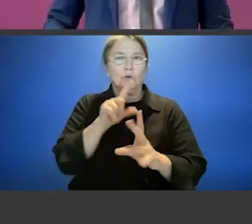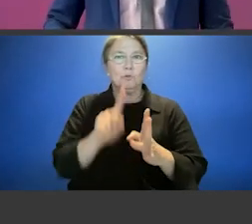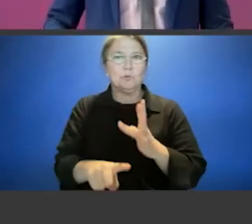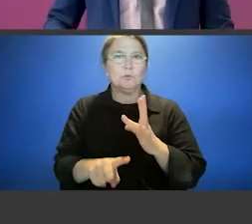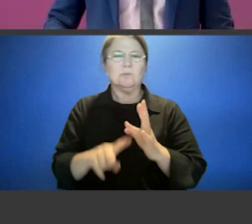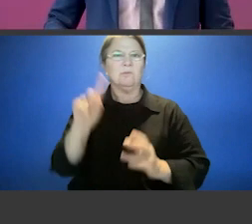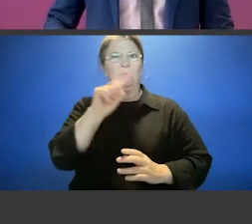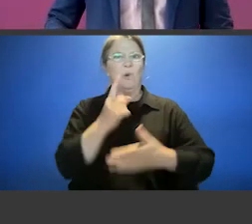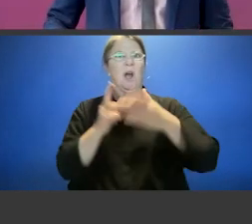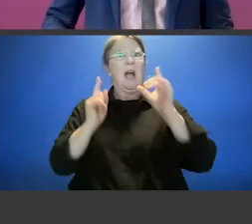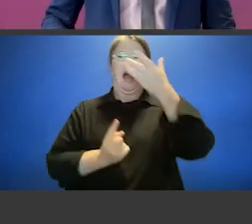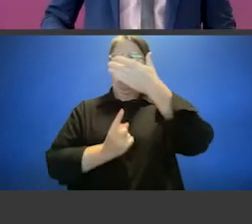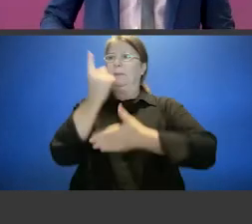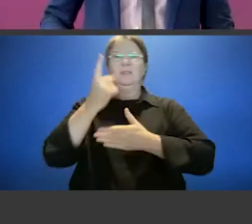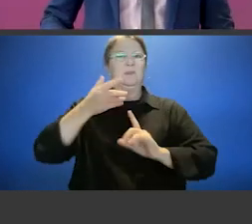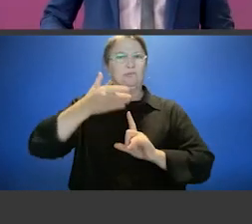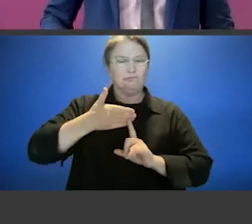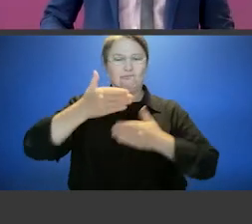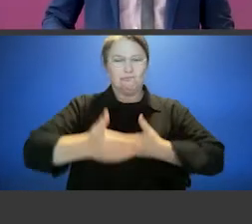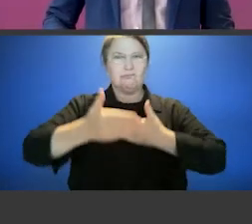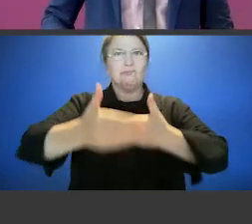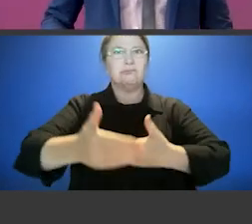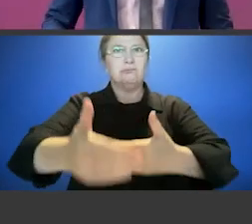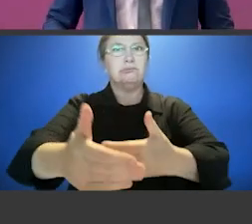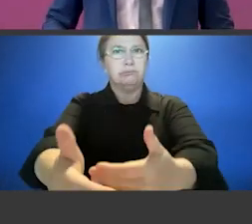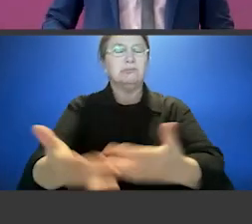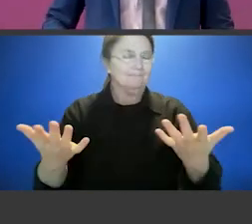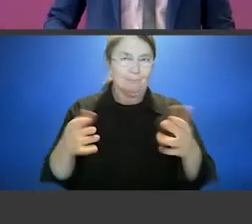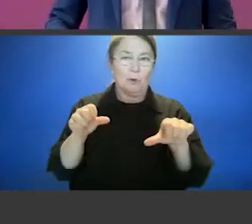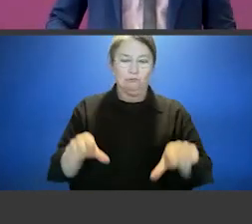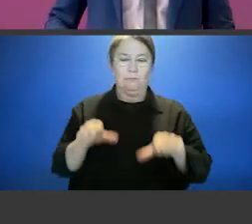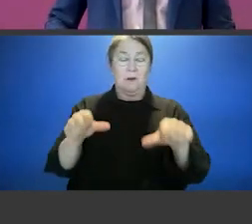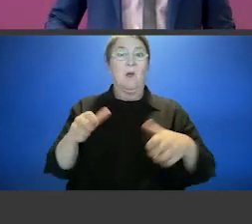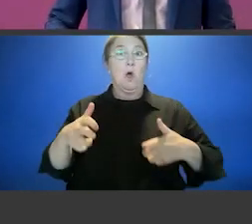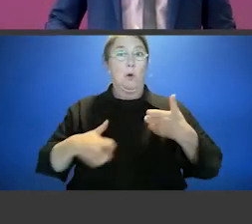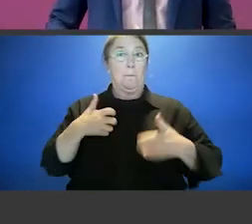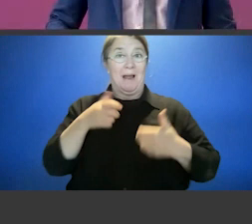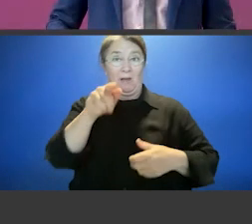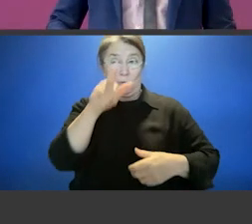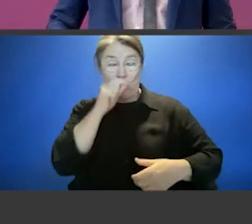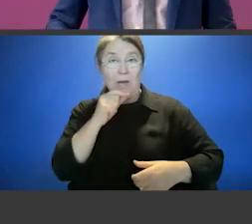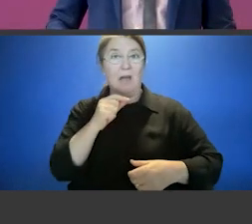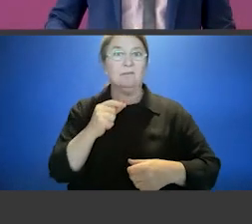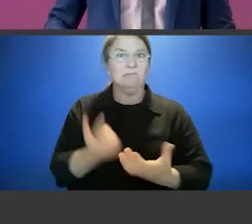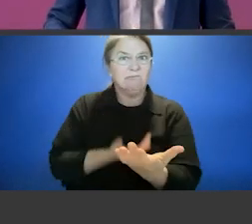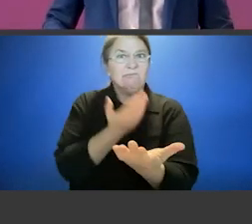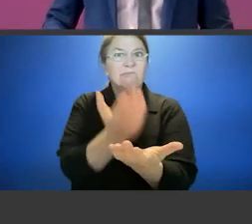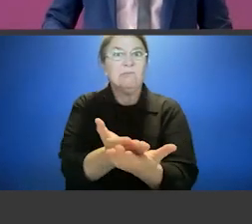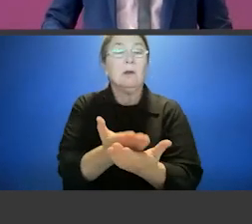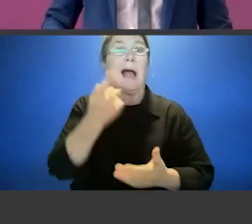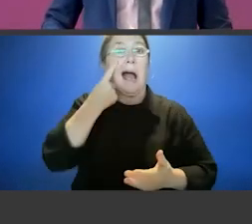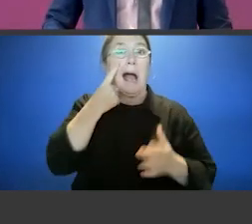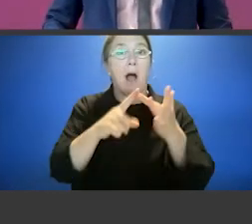first stages of the process. So complaints can be made either online via the IBAC website, over